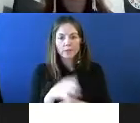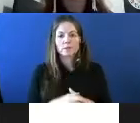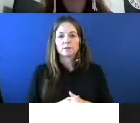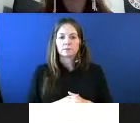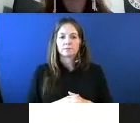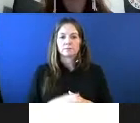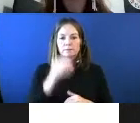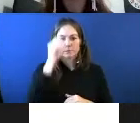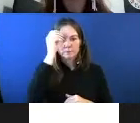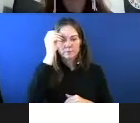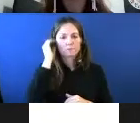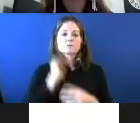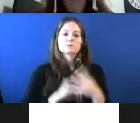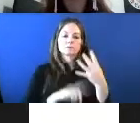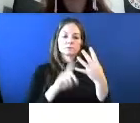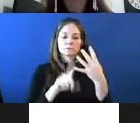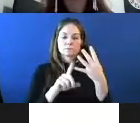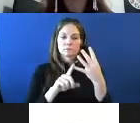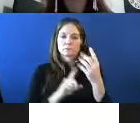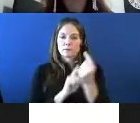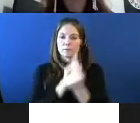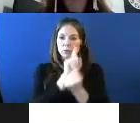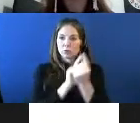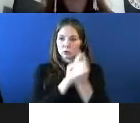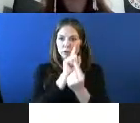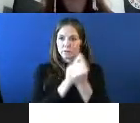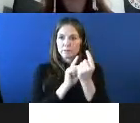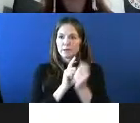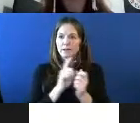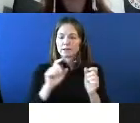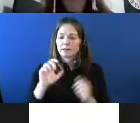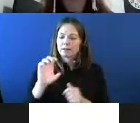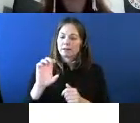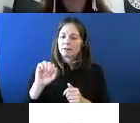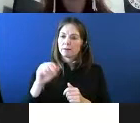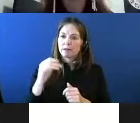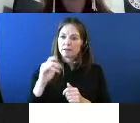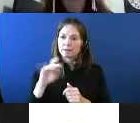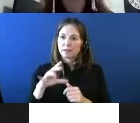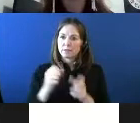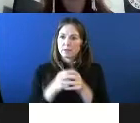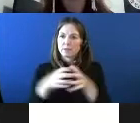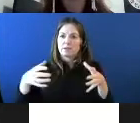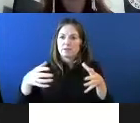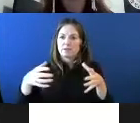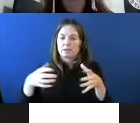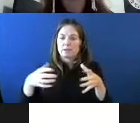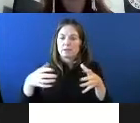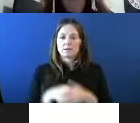really want to build upon is our mentorship and capacity building. Some of the discussions that we've been having was